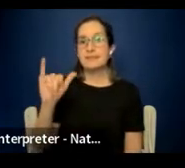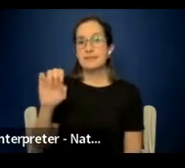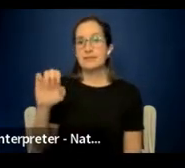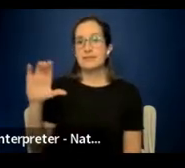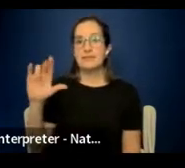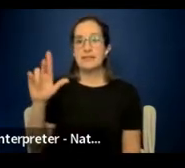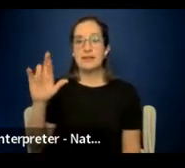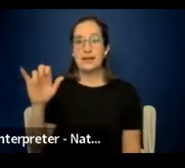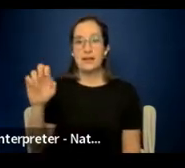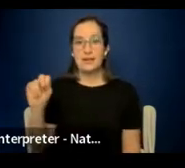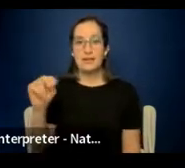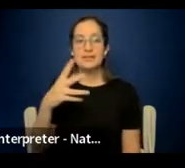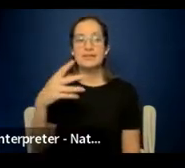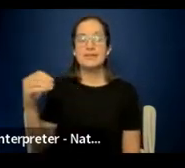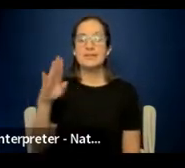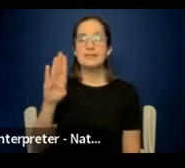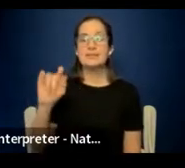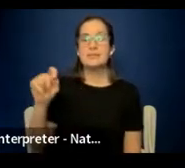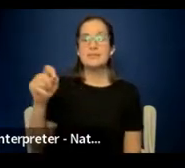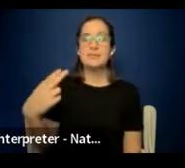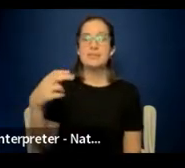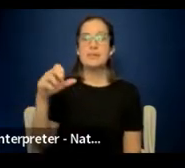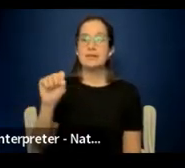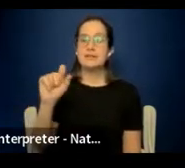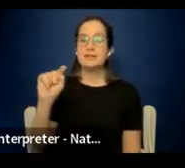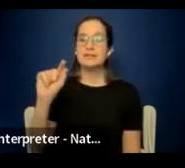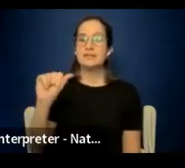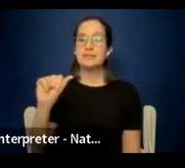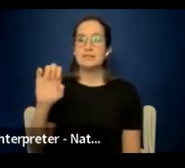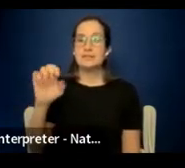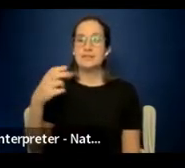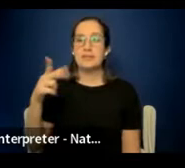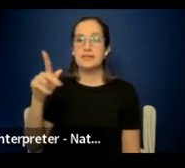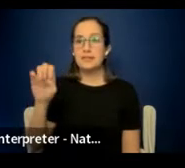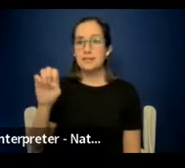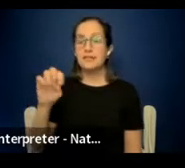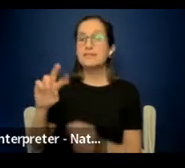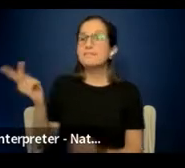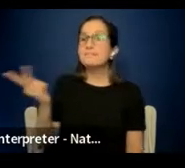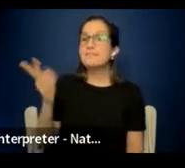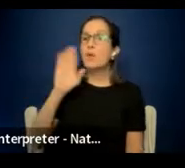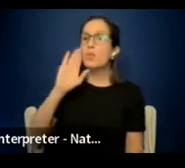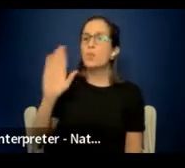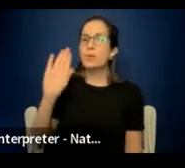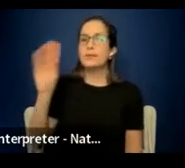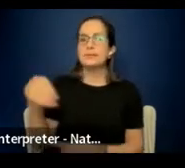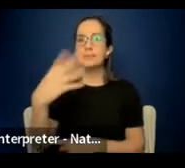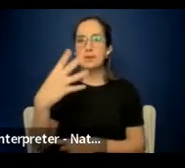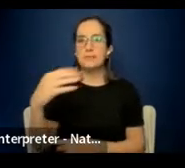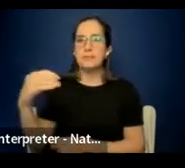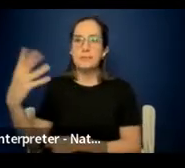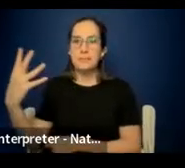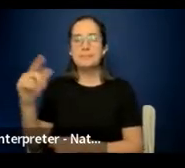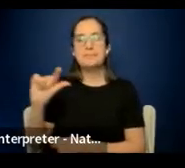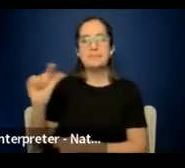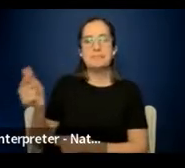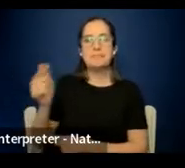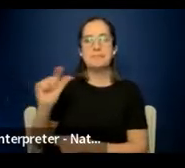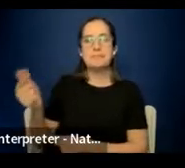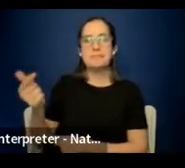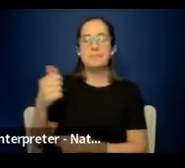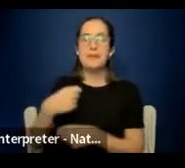Beth Stale. These interpreters will be spotlighting themselves to ensure a seamless transition and high